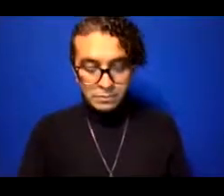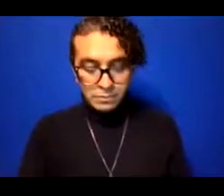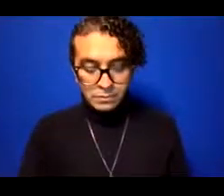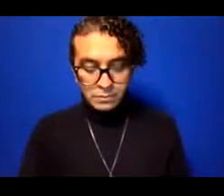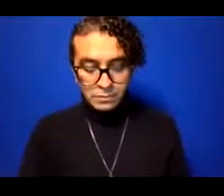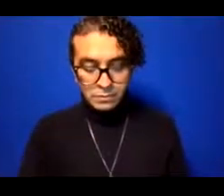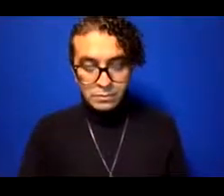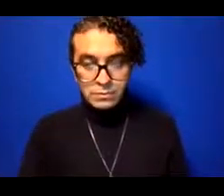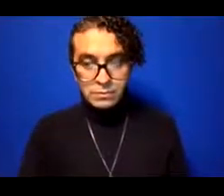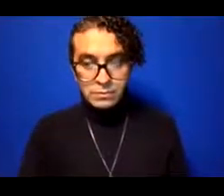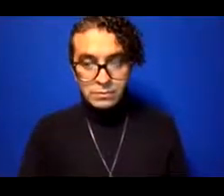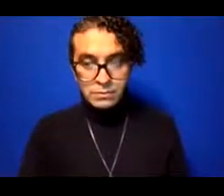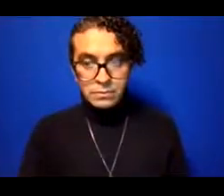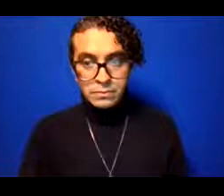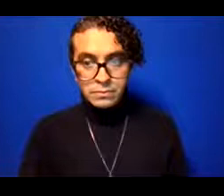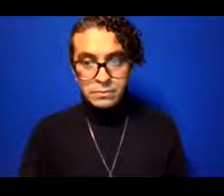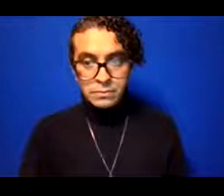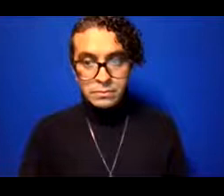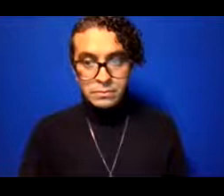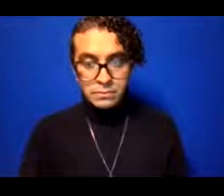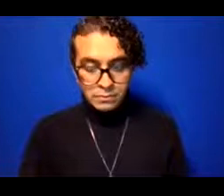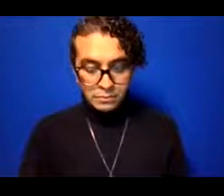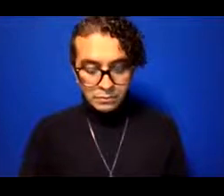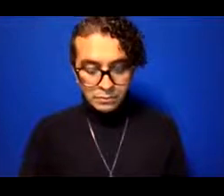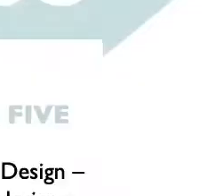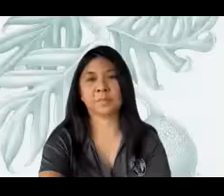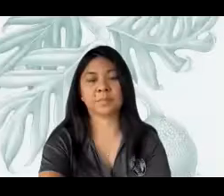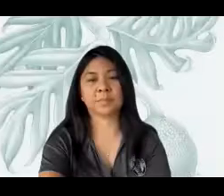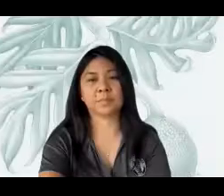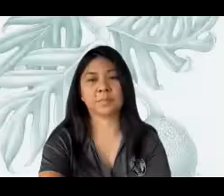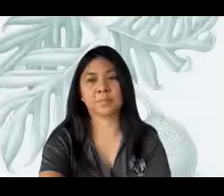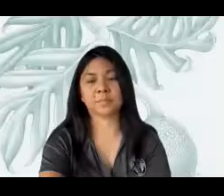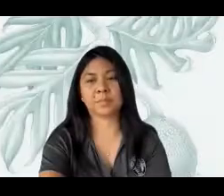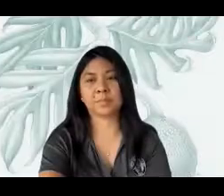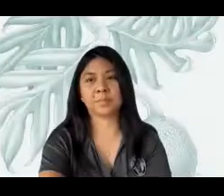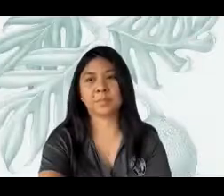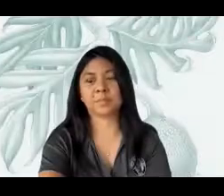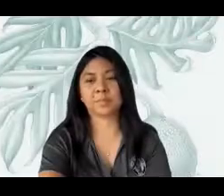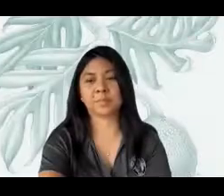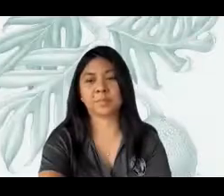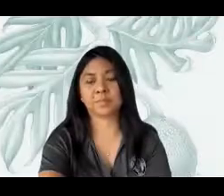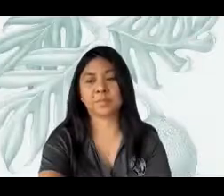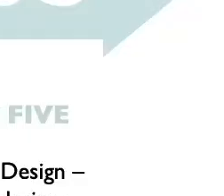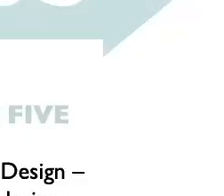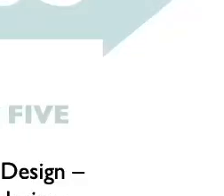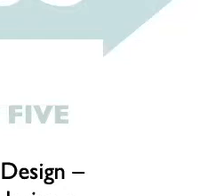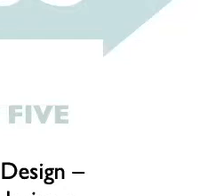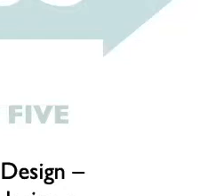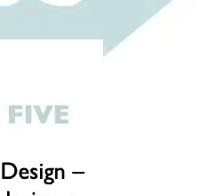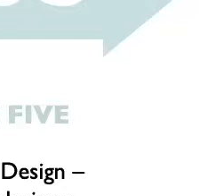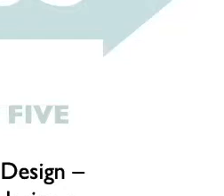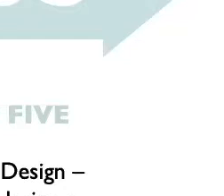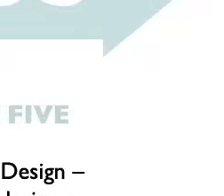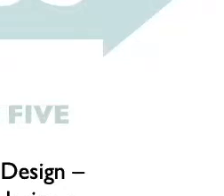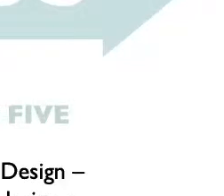that's specific to your own family. And the reason I'm sharing this with you, because we wanted to add another type of experience in my clinic